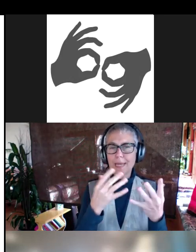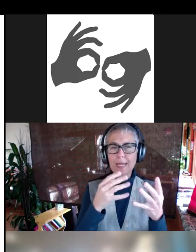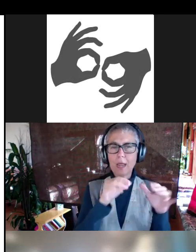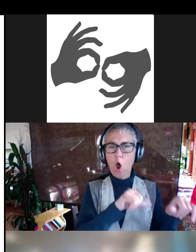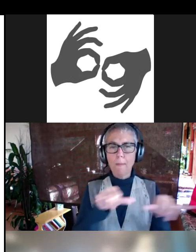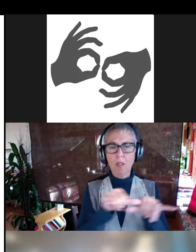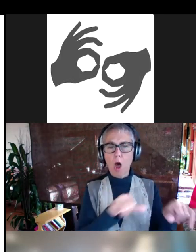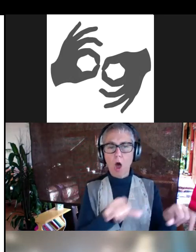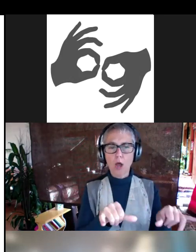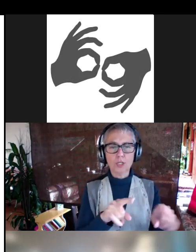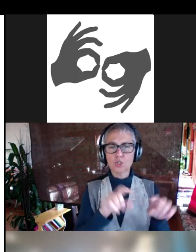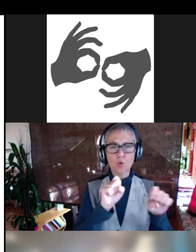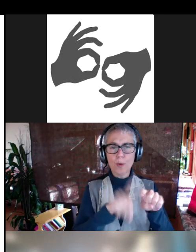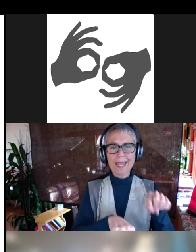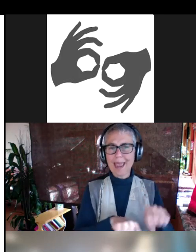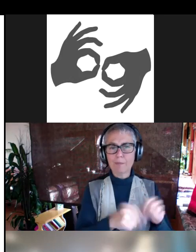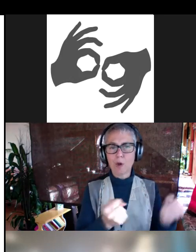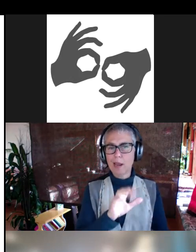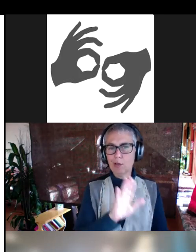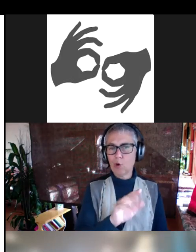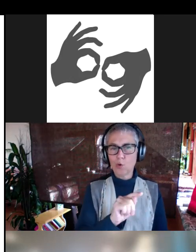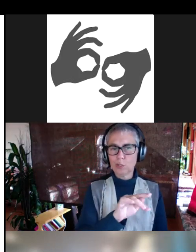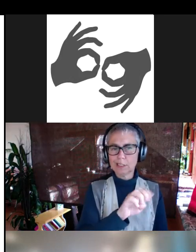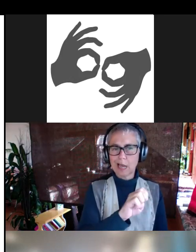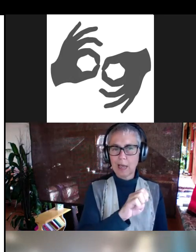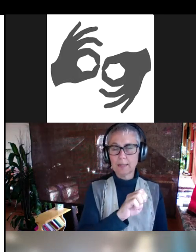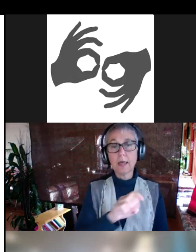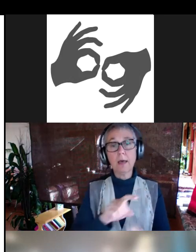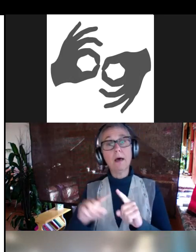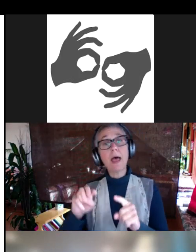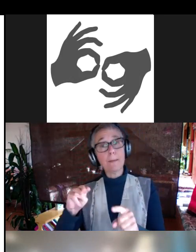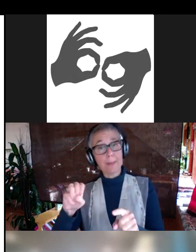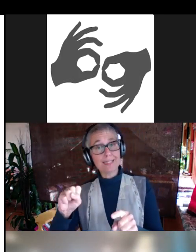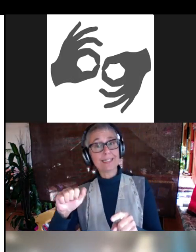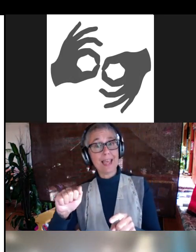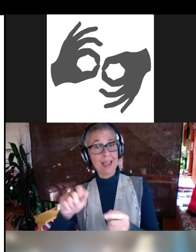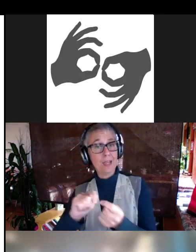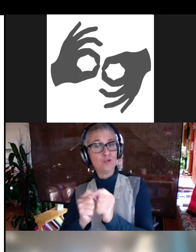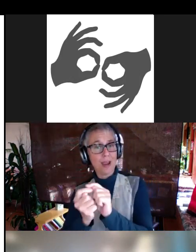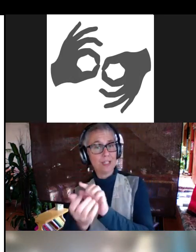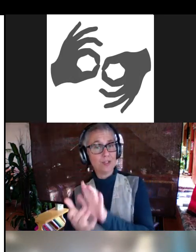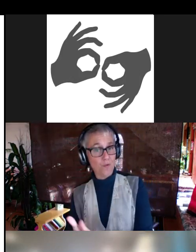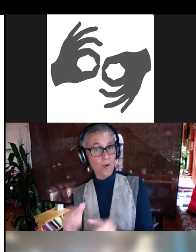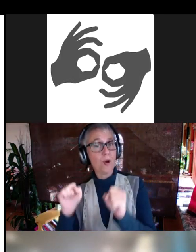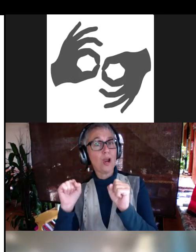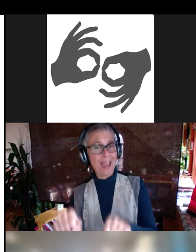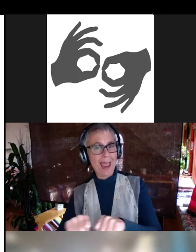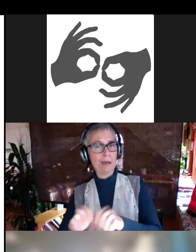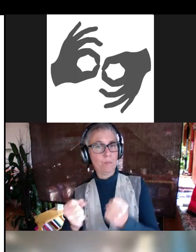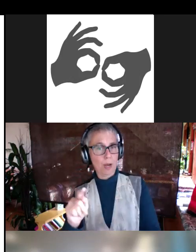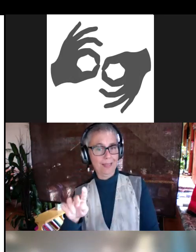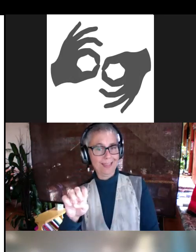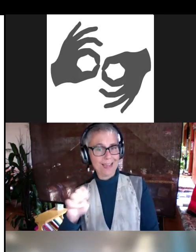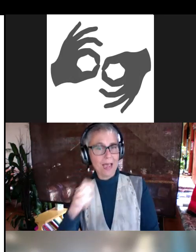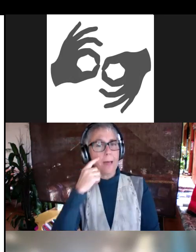So we actually can't break the ties in many cases. The MSA Transformer can, even though it's trained on the same MSA, because it has this global information from